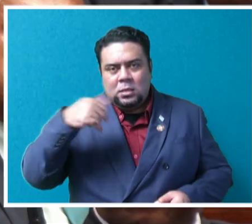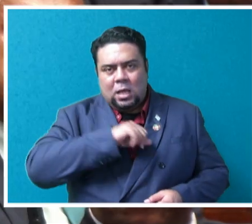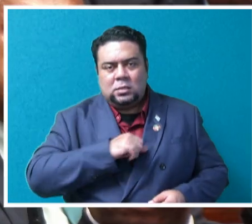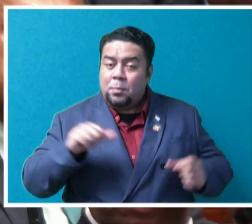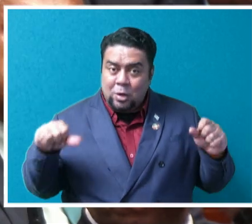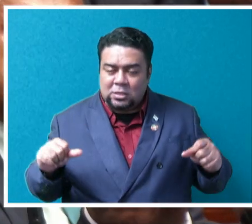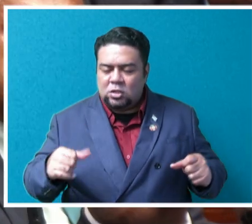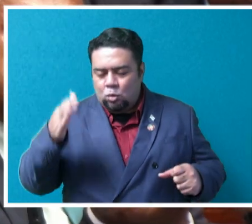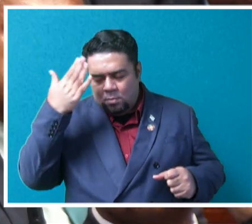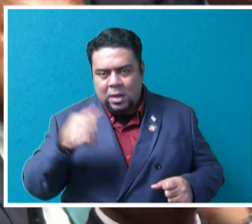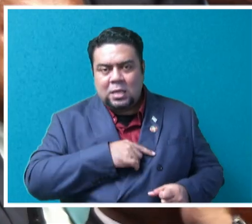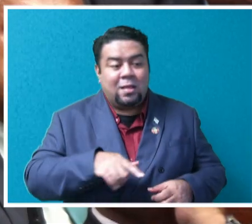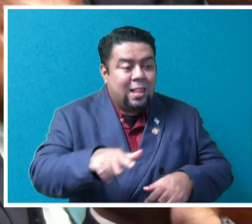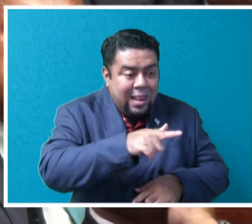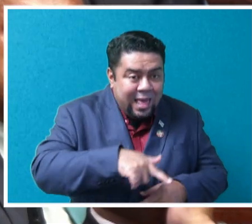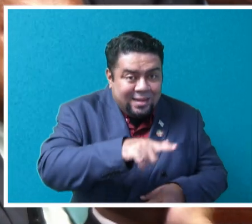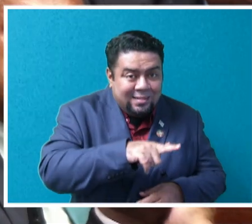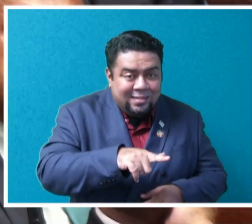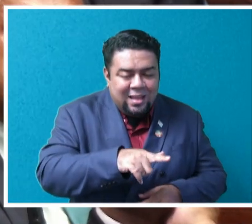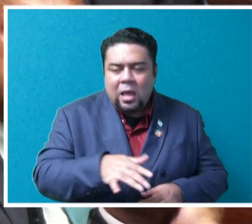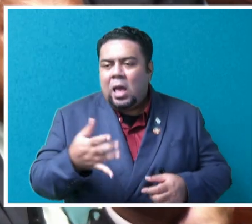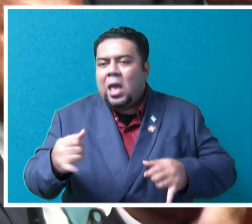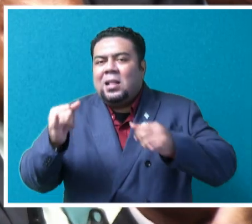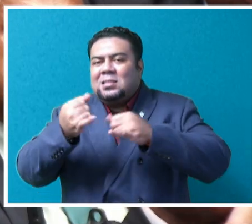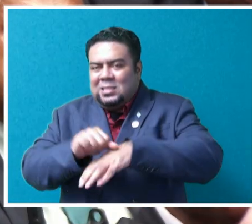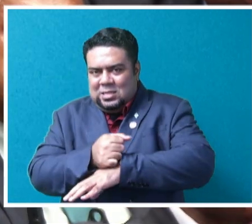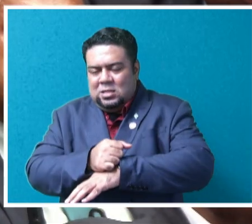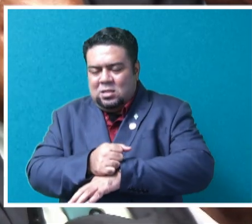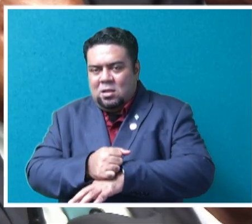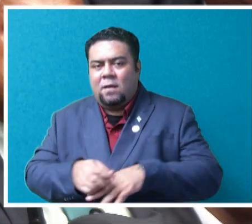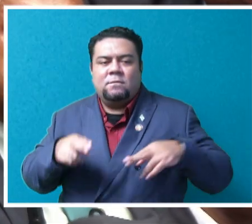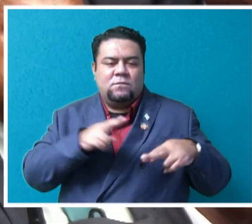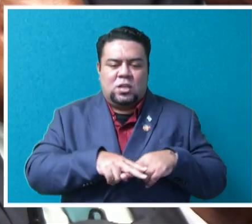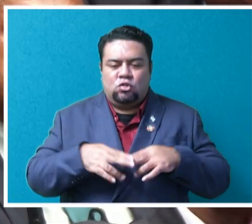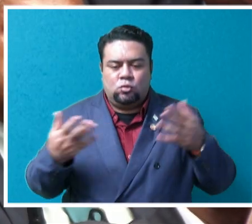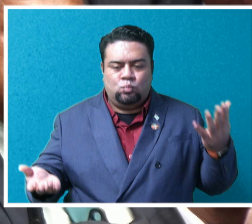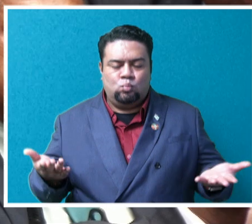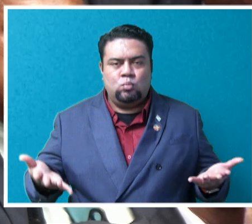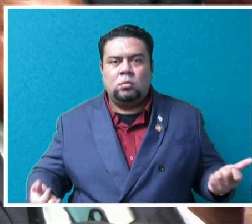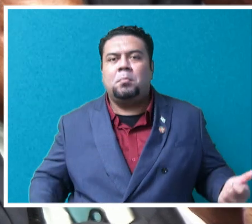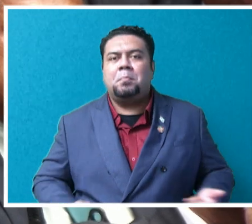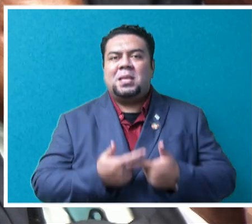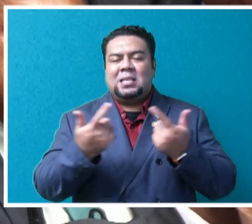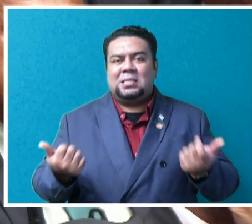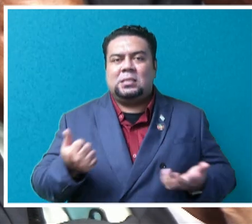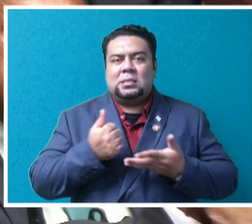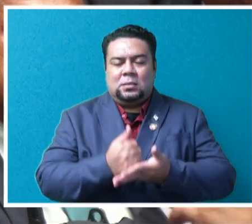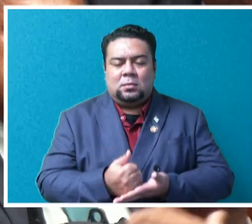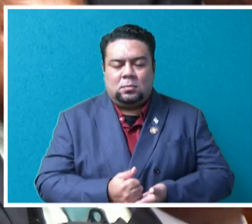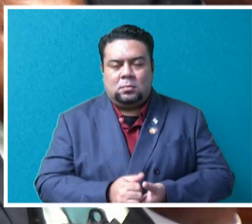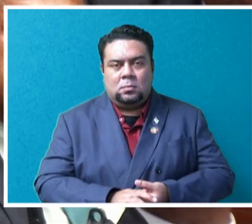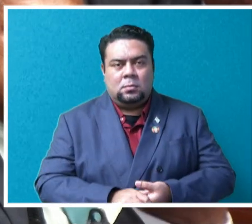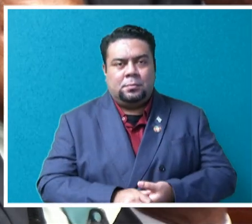and sea are Fiji's enduring strategic assets and that there is a